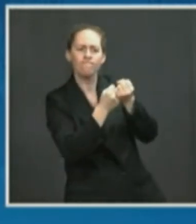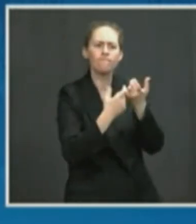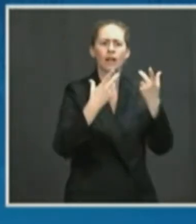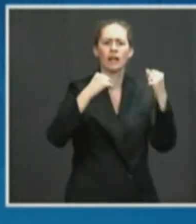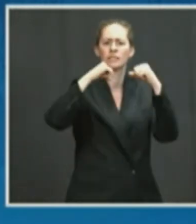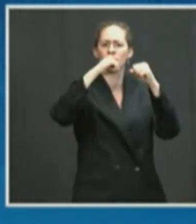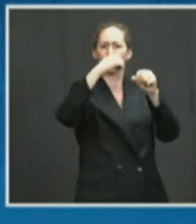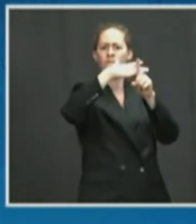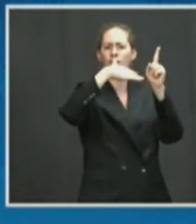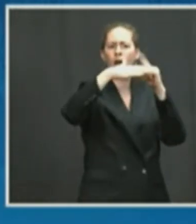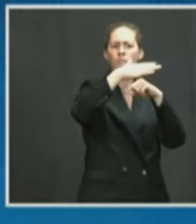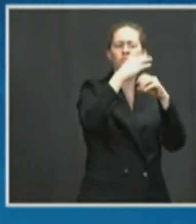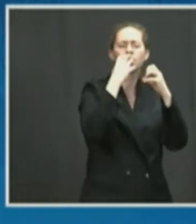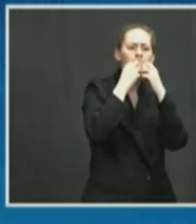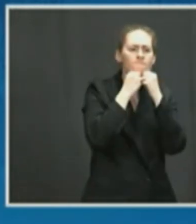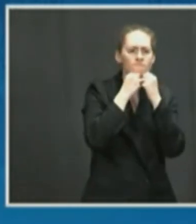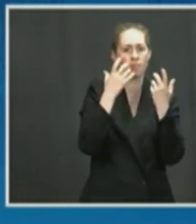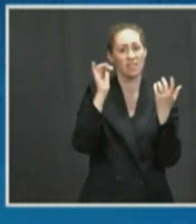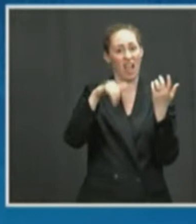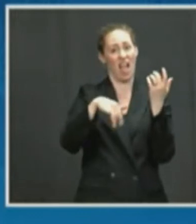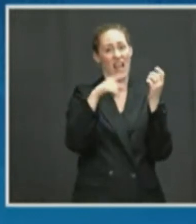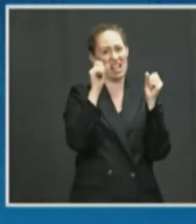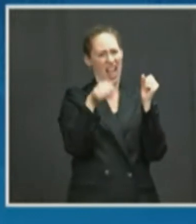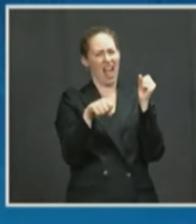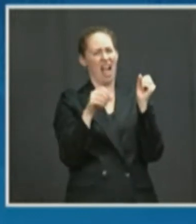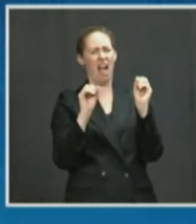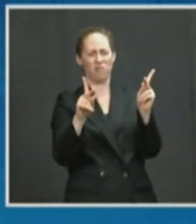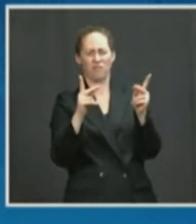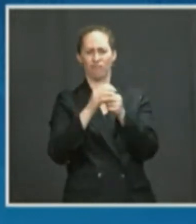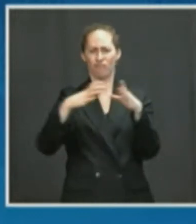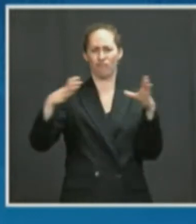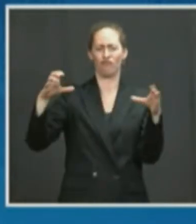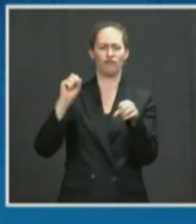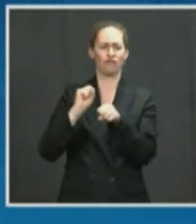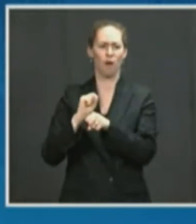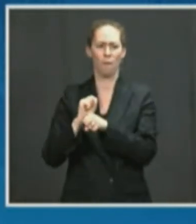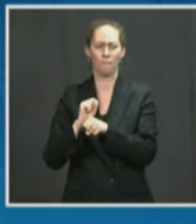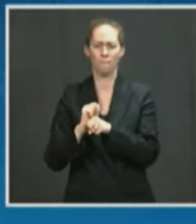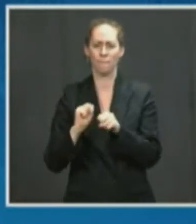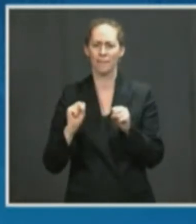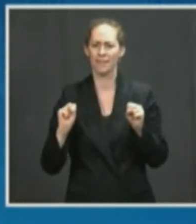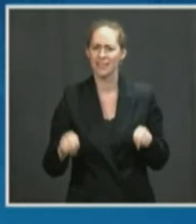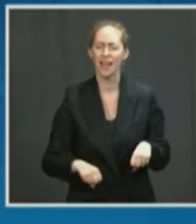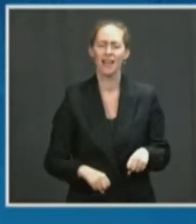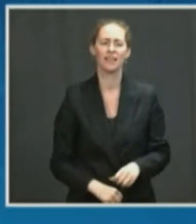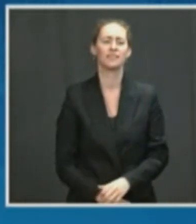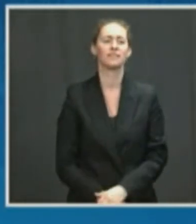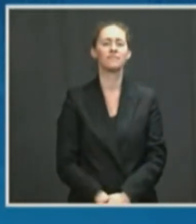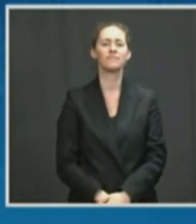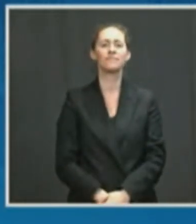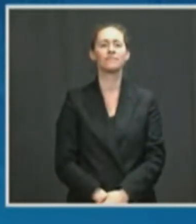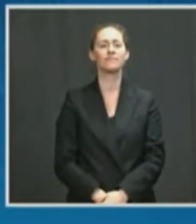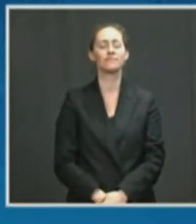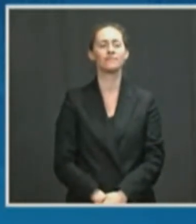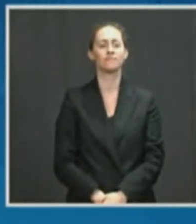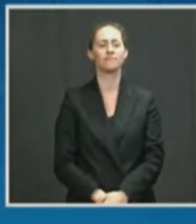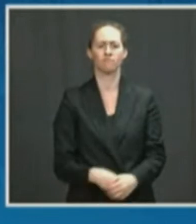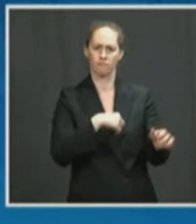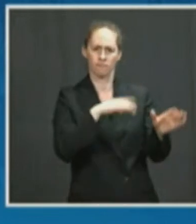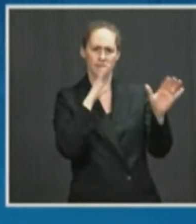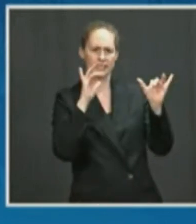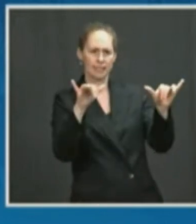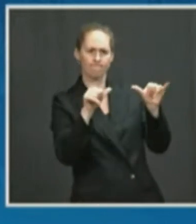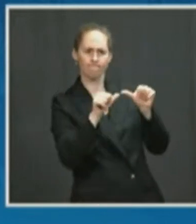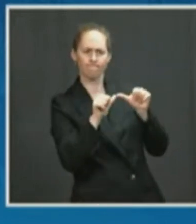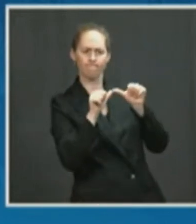economic development as a connection with that pursuit. I will also continue to work with CEOs